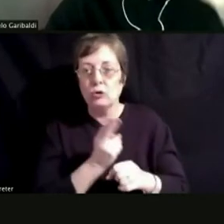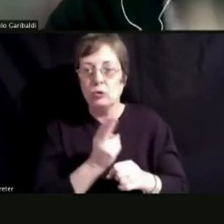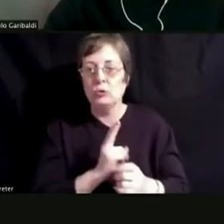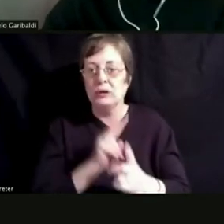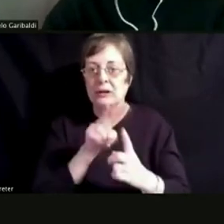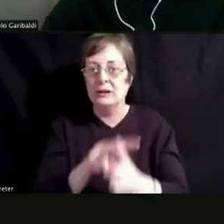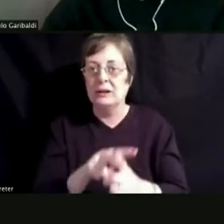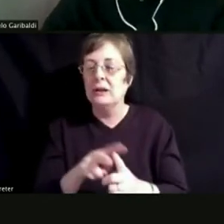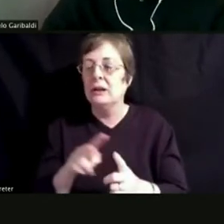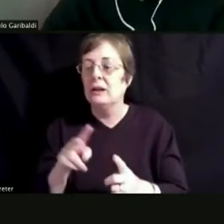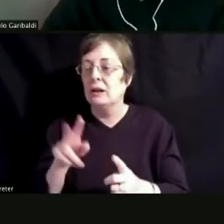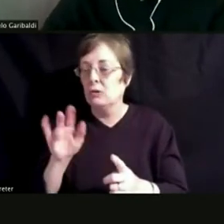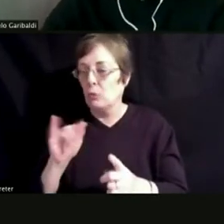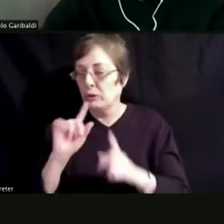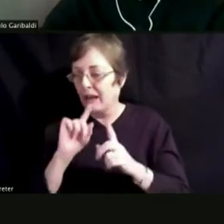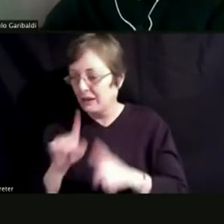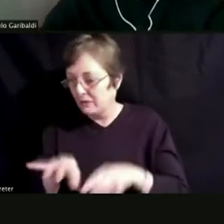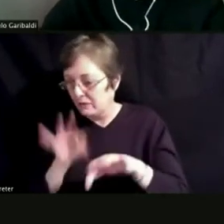back those answers.